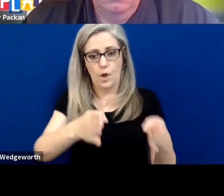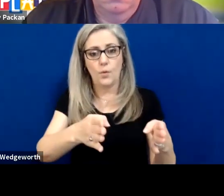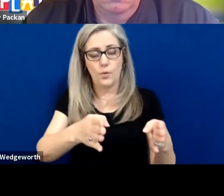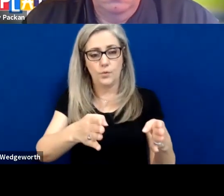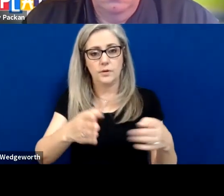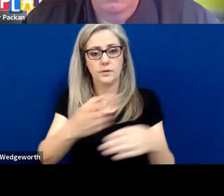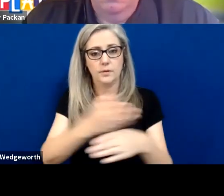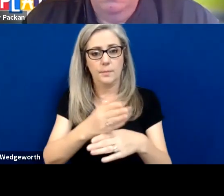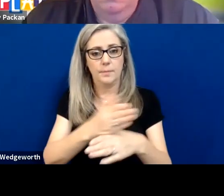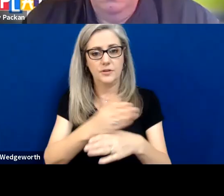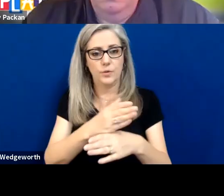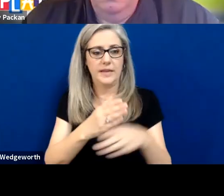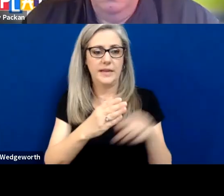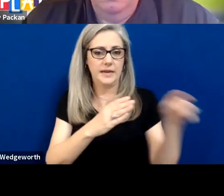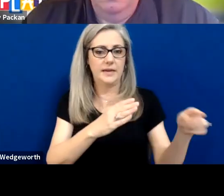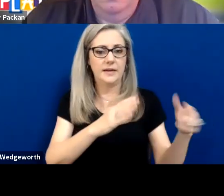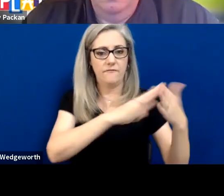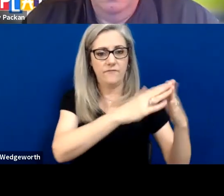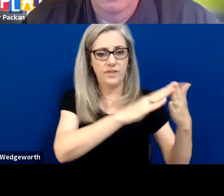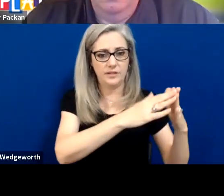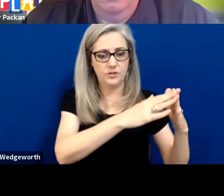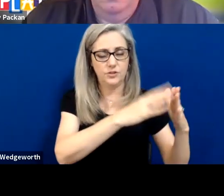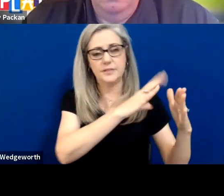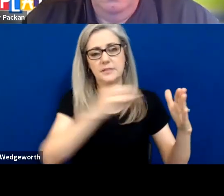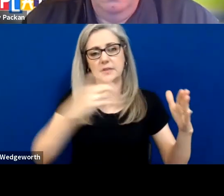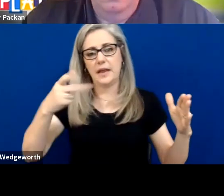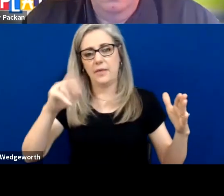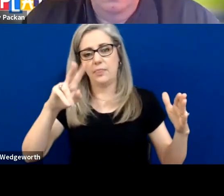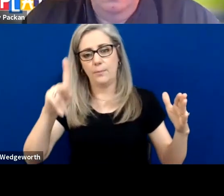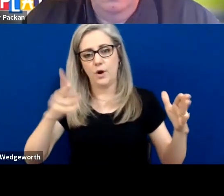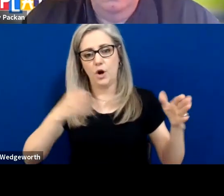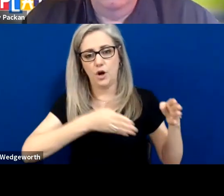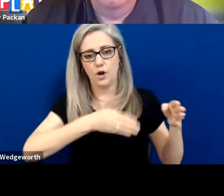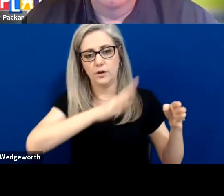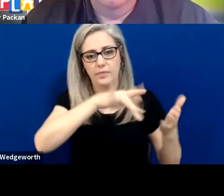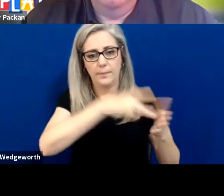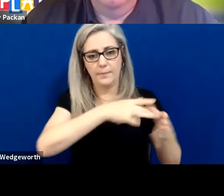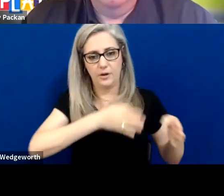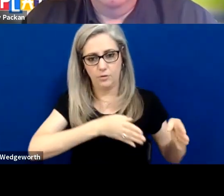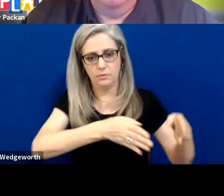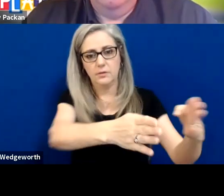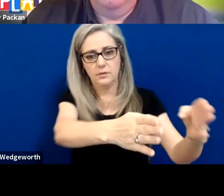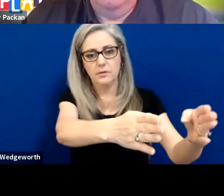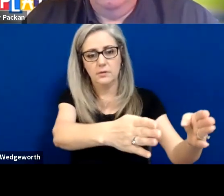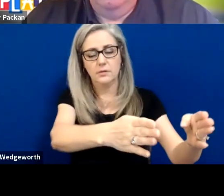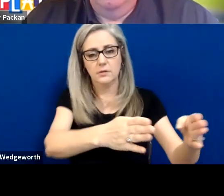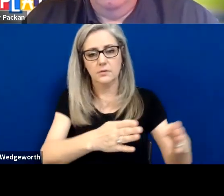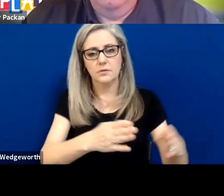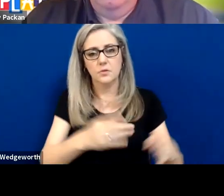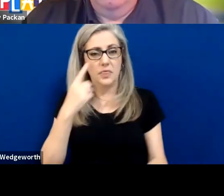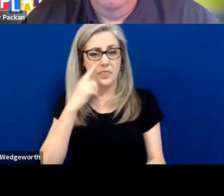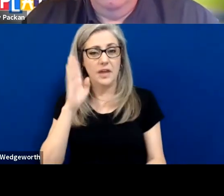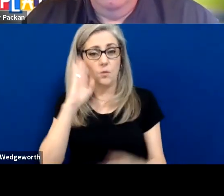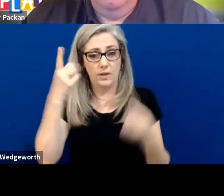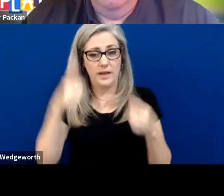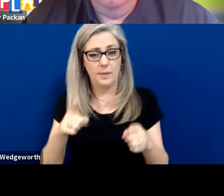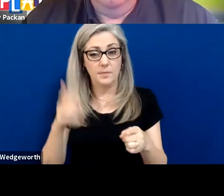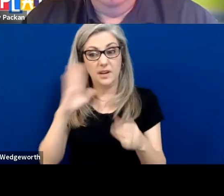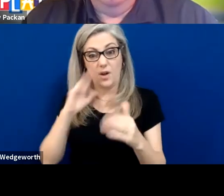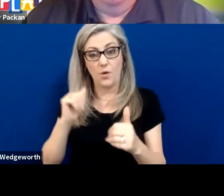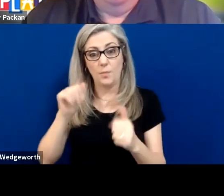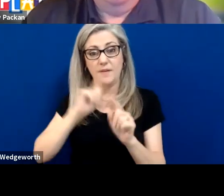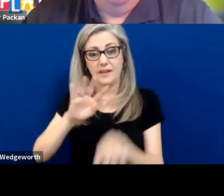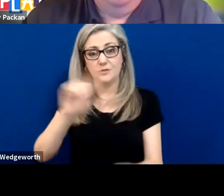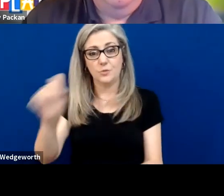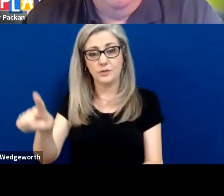the Villages of Carmel property and the park space that we're looking at tonight. Okay. So I hope that answers your question.